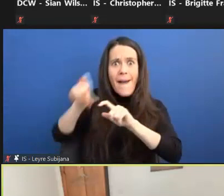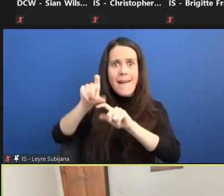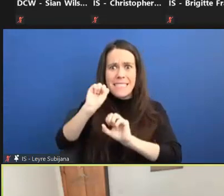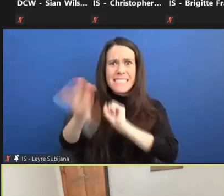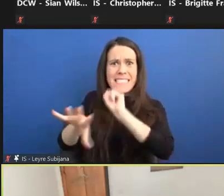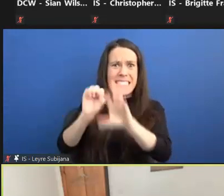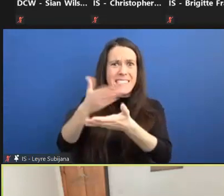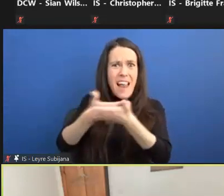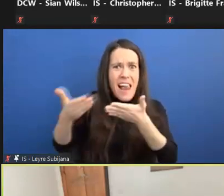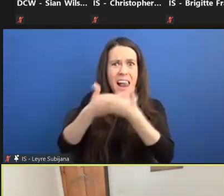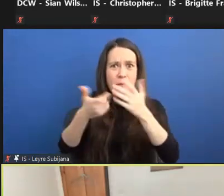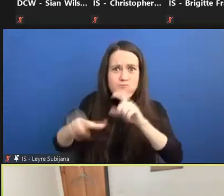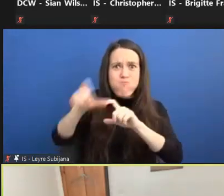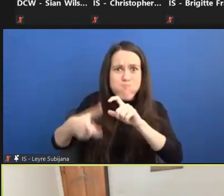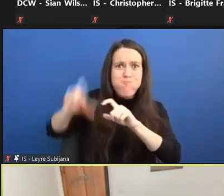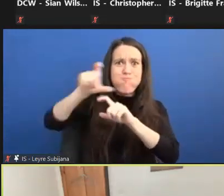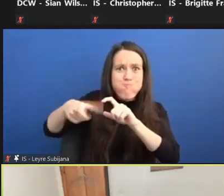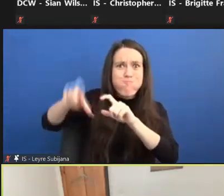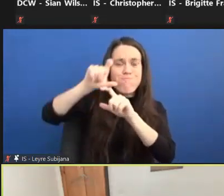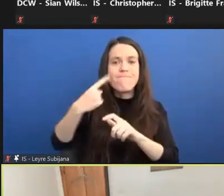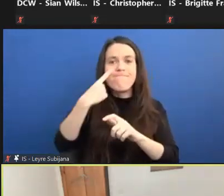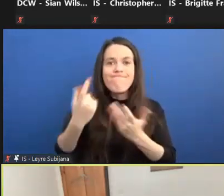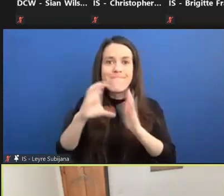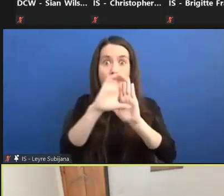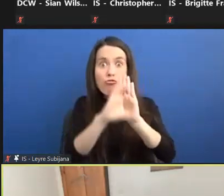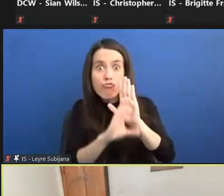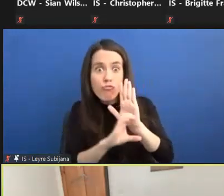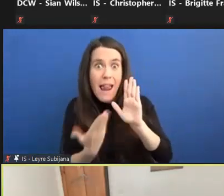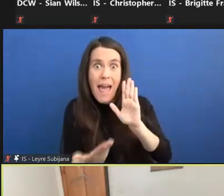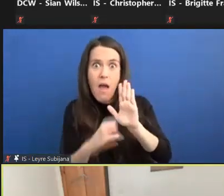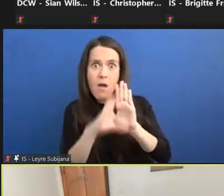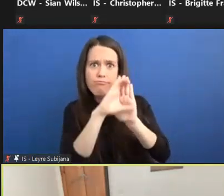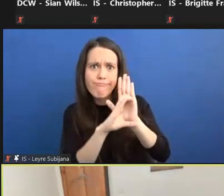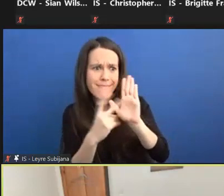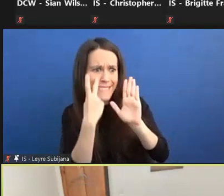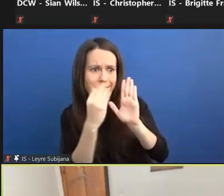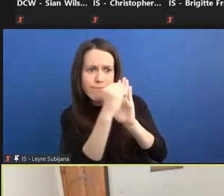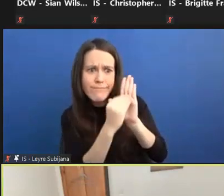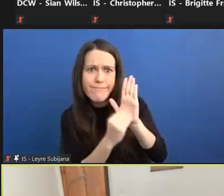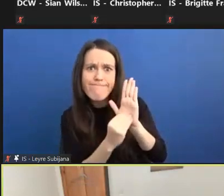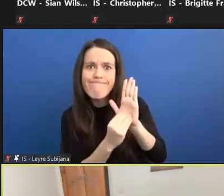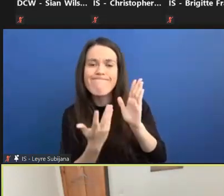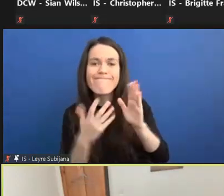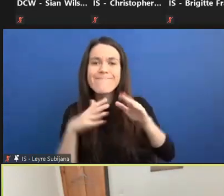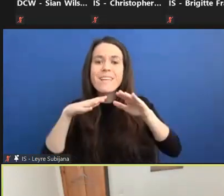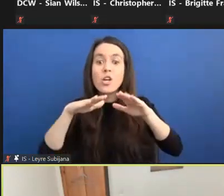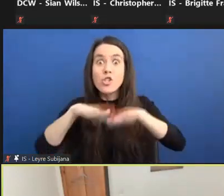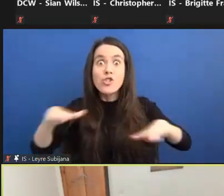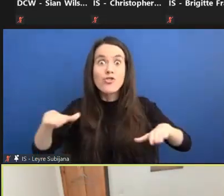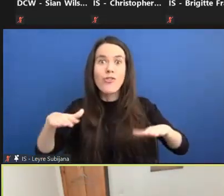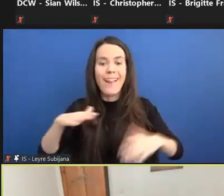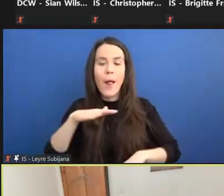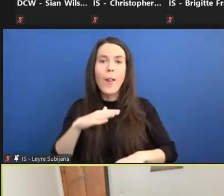through curriculums and get through, make sure that when kids first get into school,